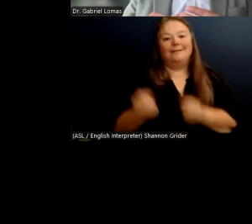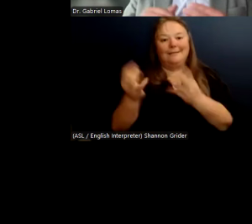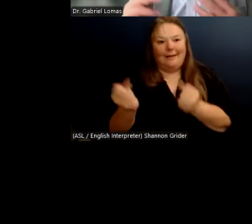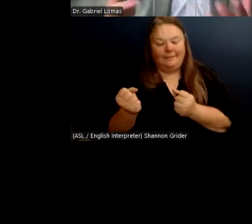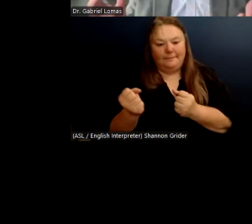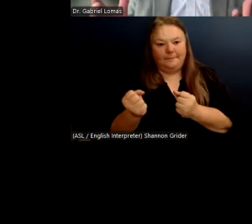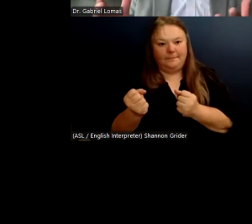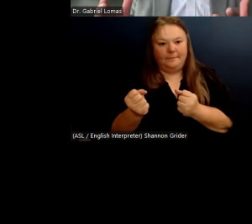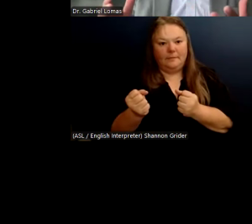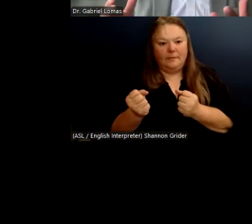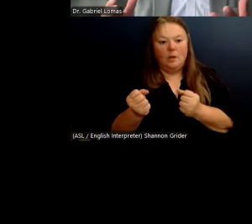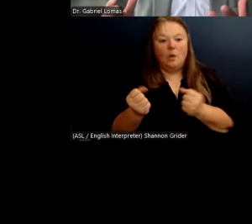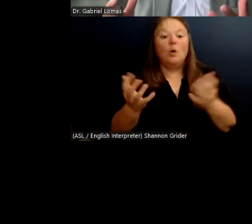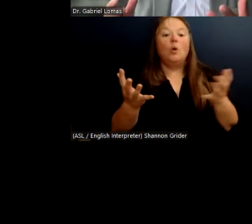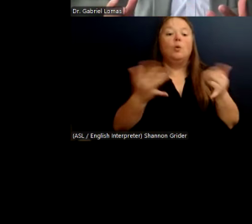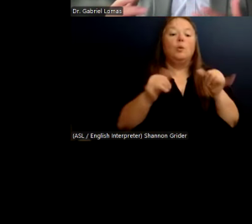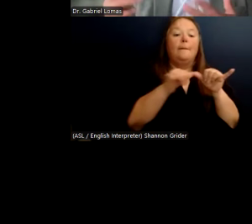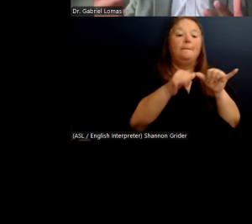We want measures of language ability